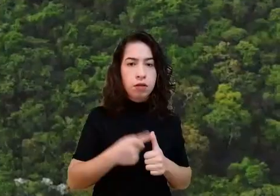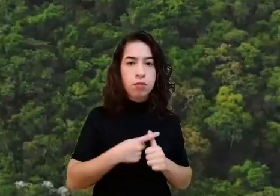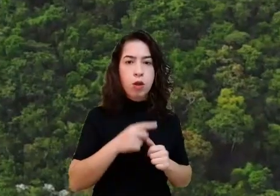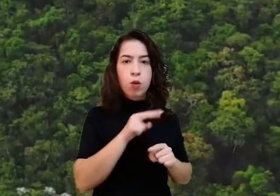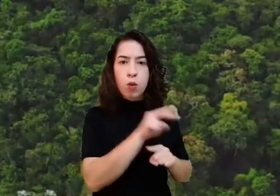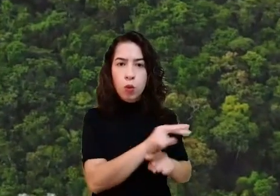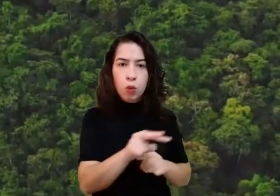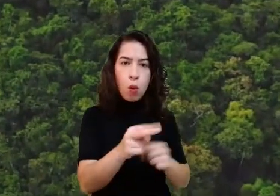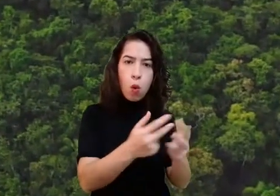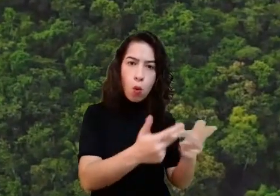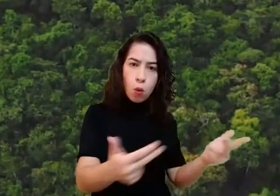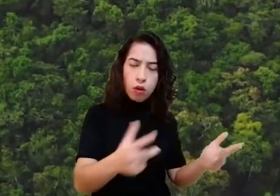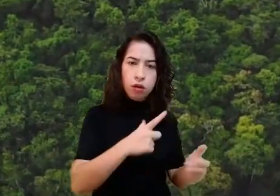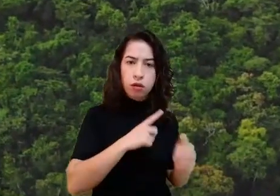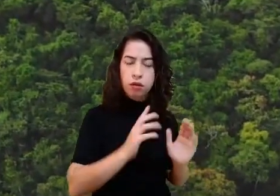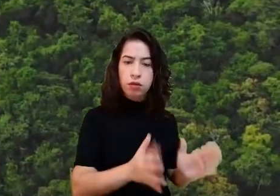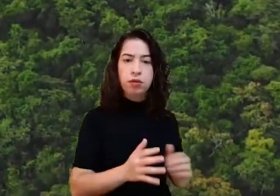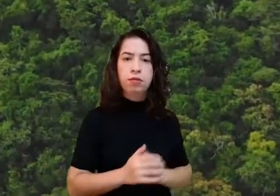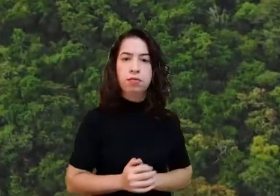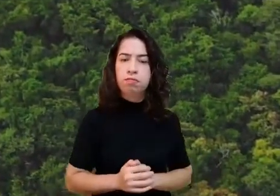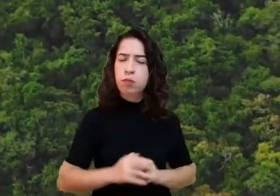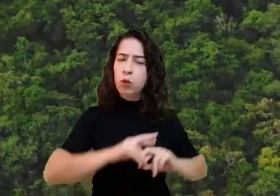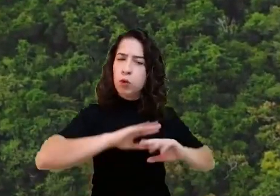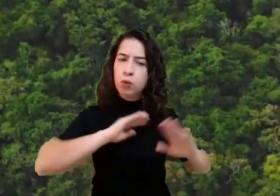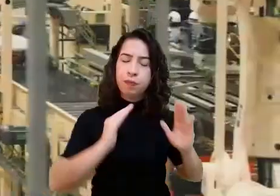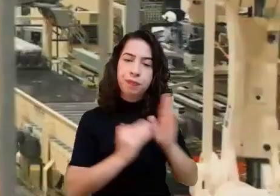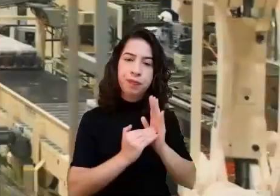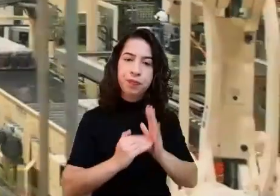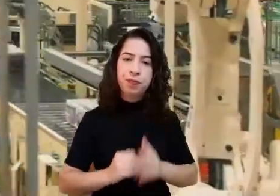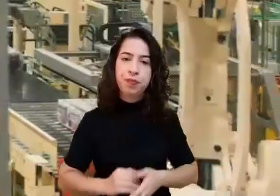assumption the protection of the resources, all of them.